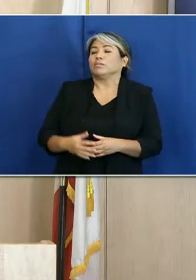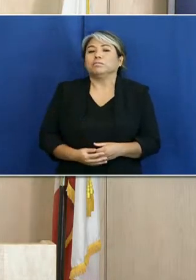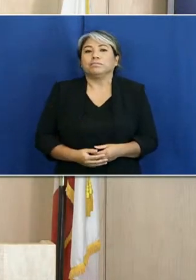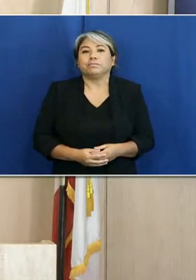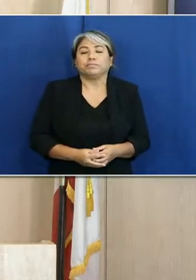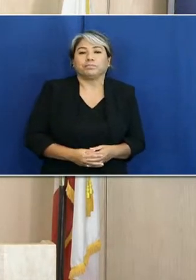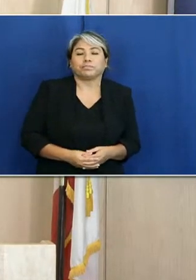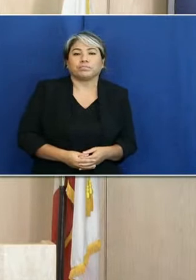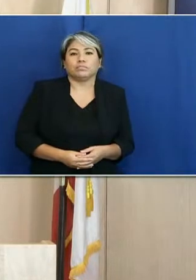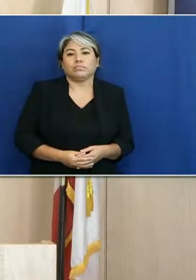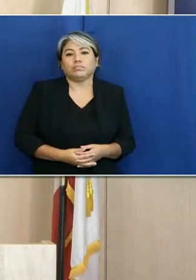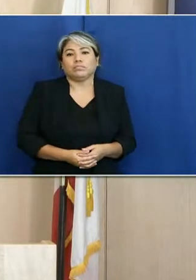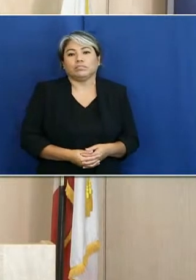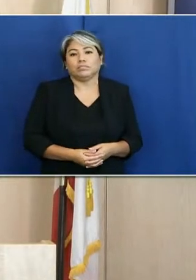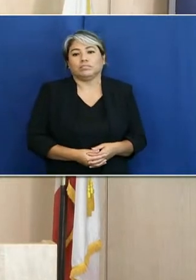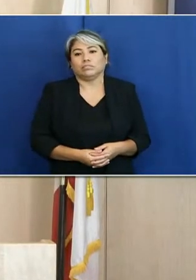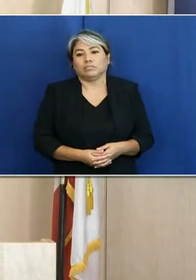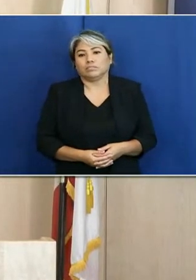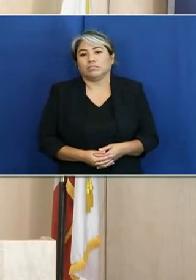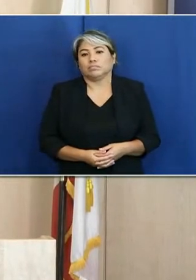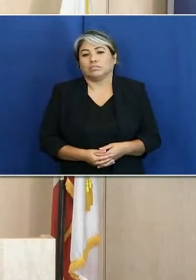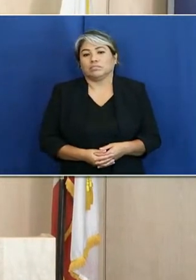Thank you.